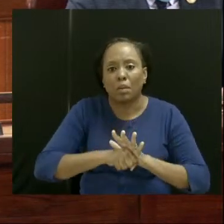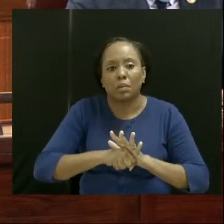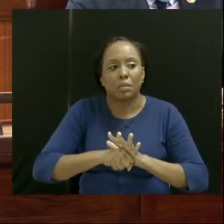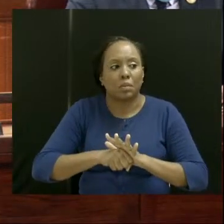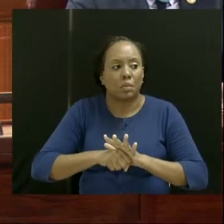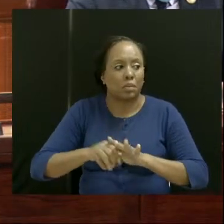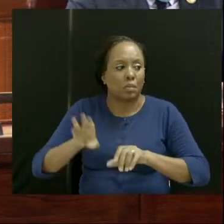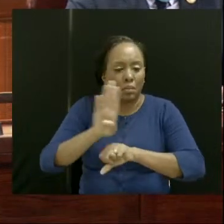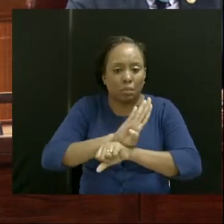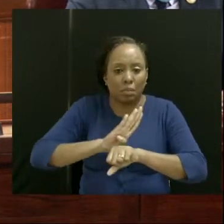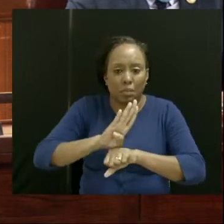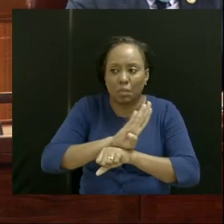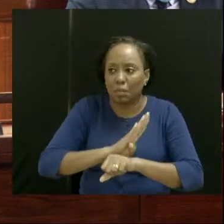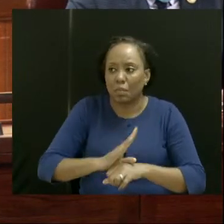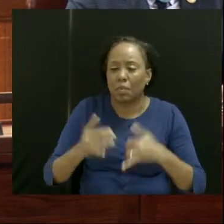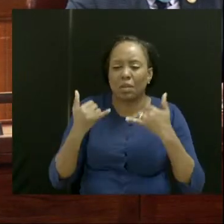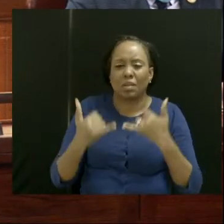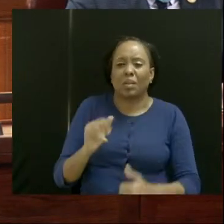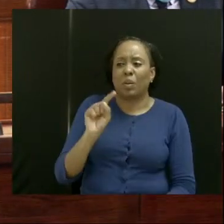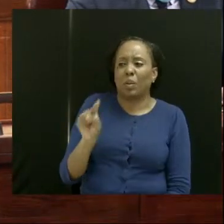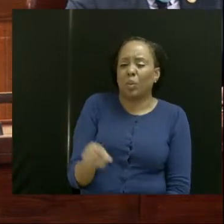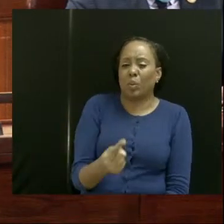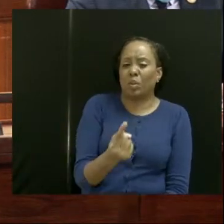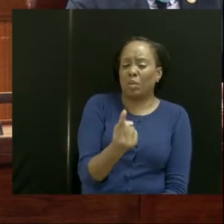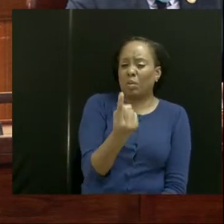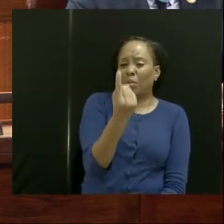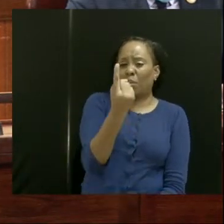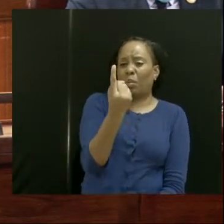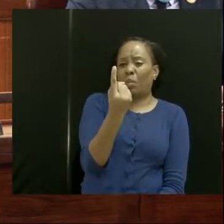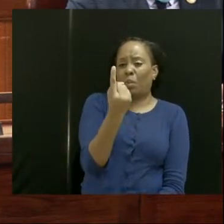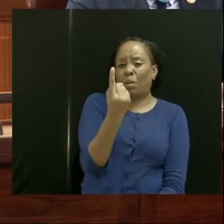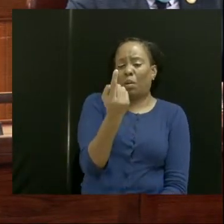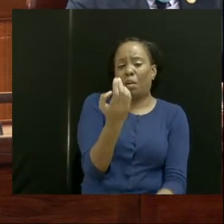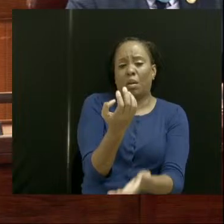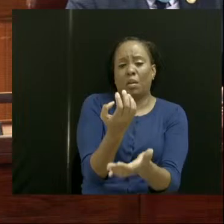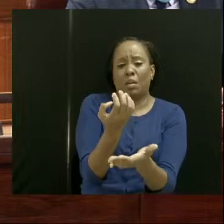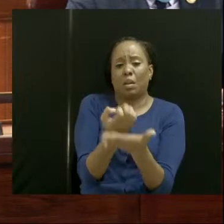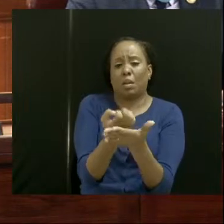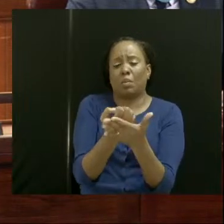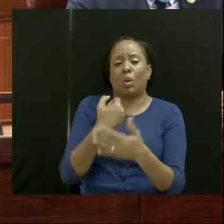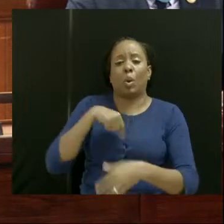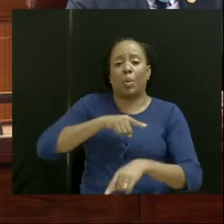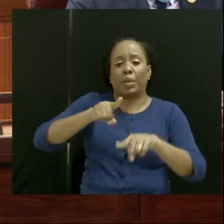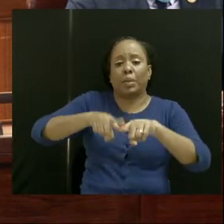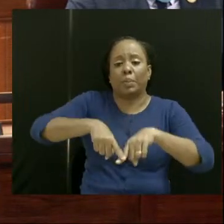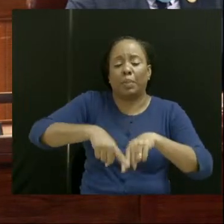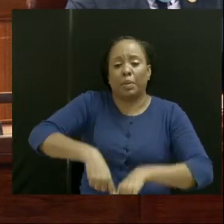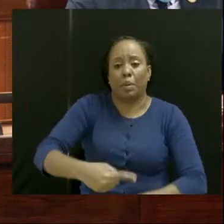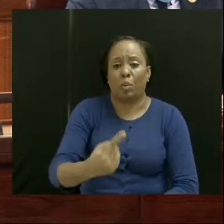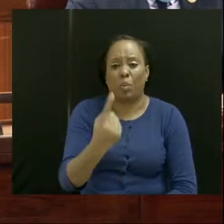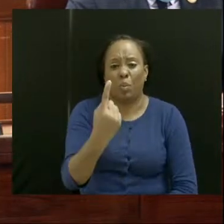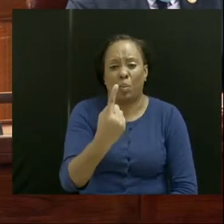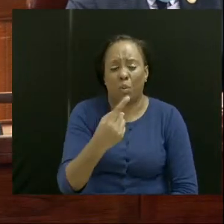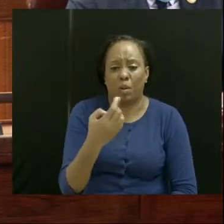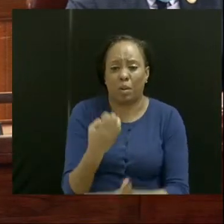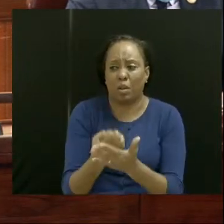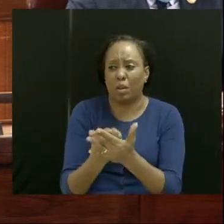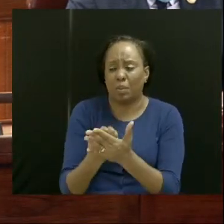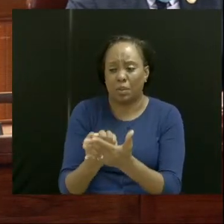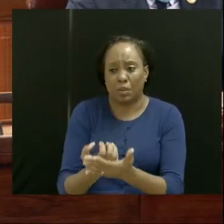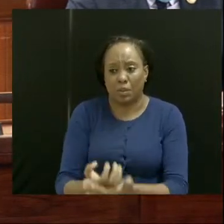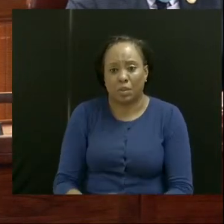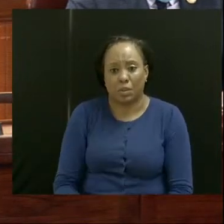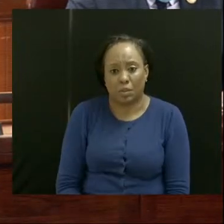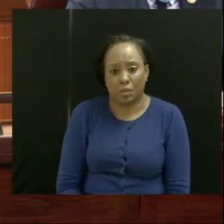Barbados had become a one-legged economy, a one-pillar economy. We should be discussing in this parliament and in the